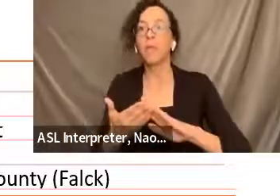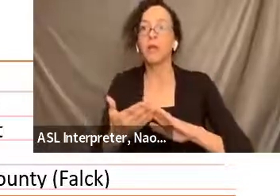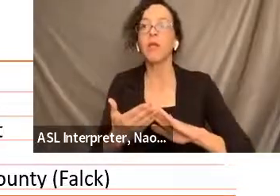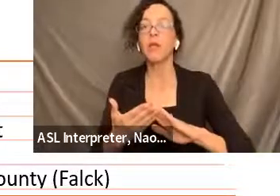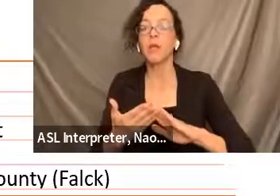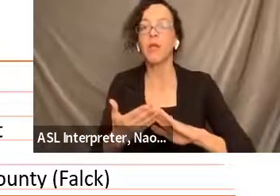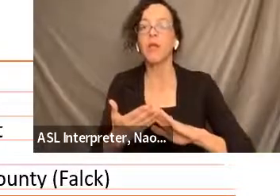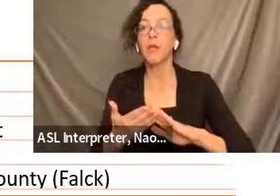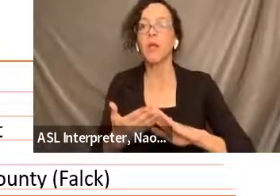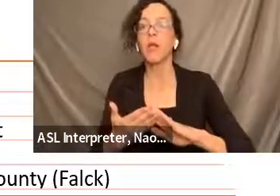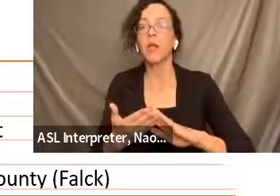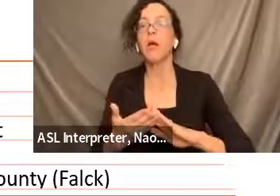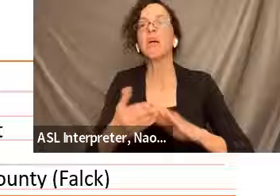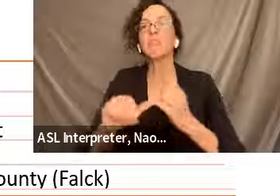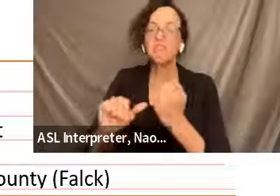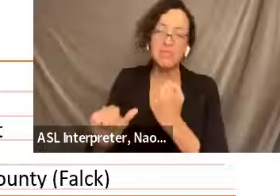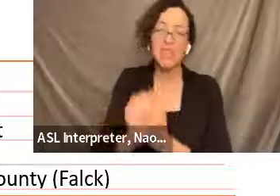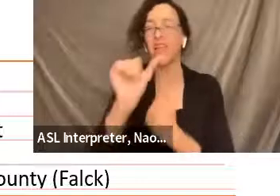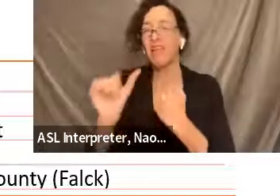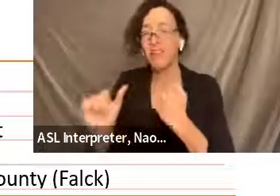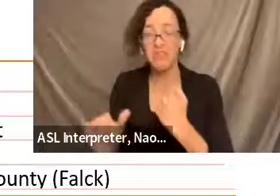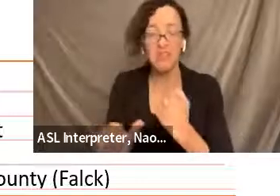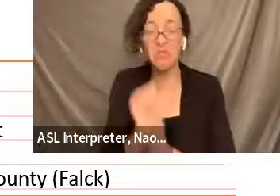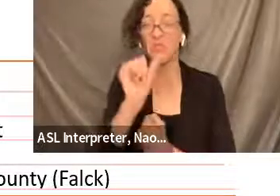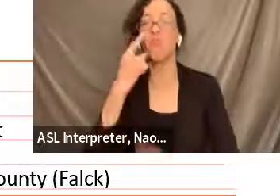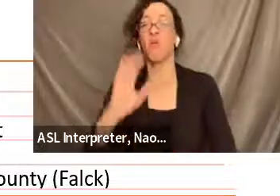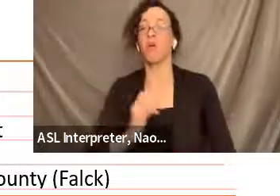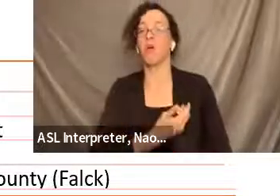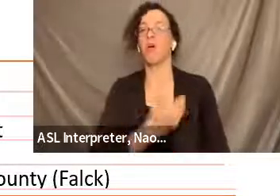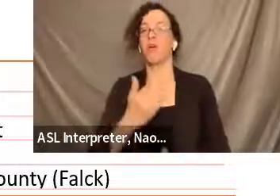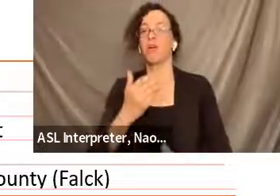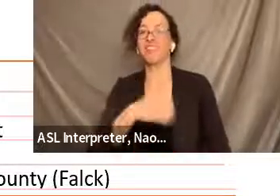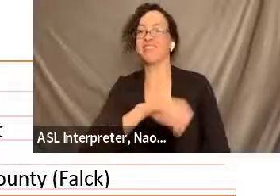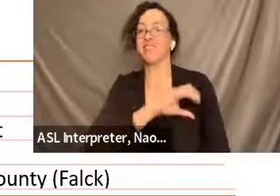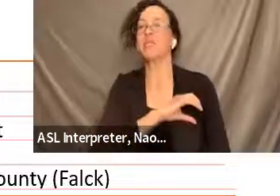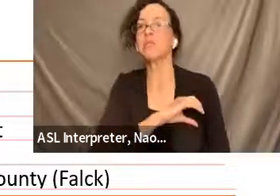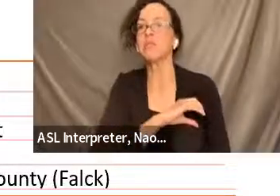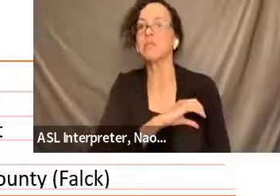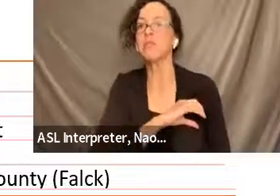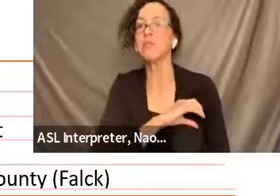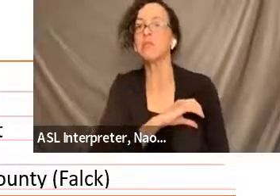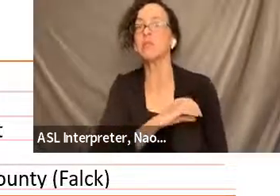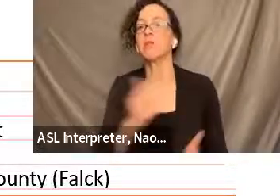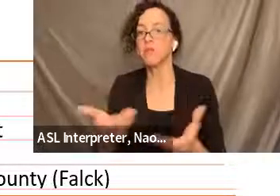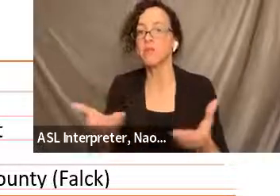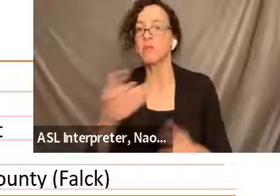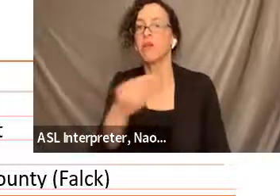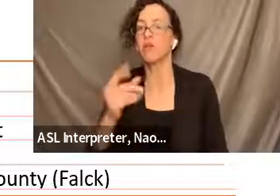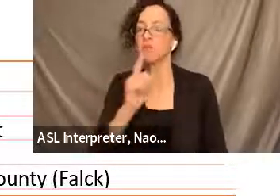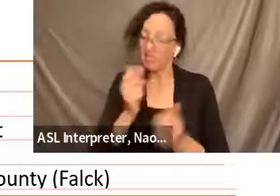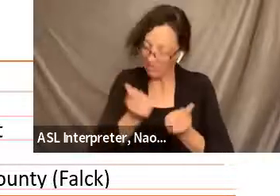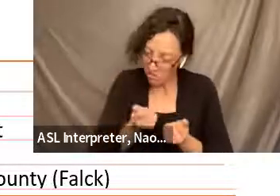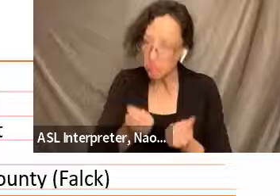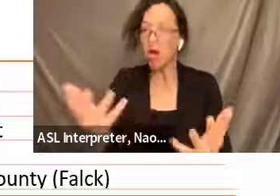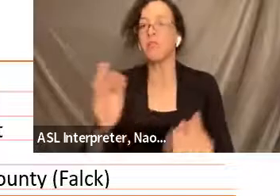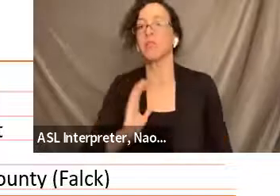a danger for our citizens, and it is just exhausting our healthcare providers. And so